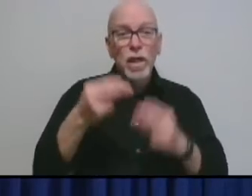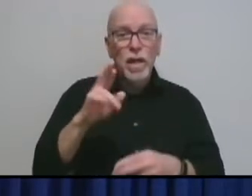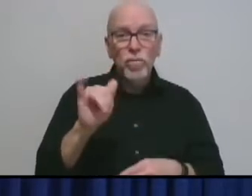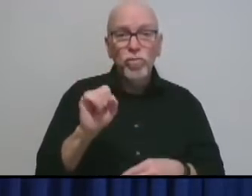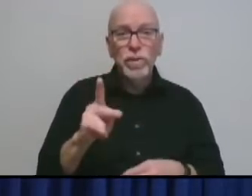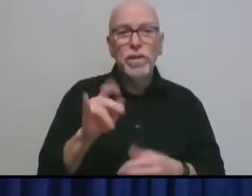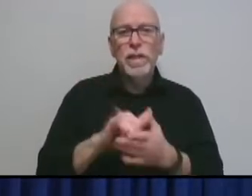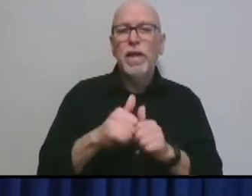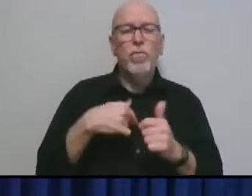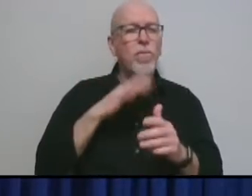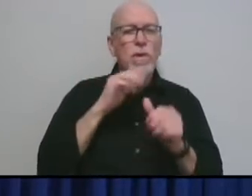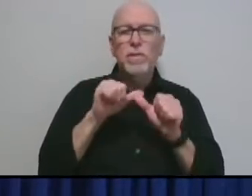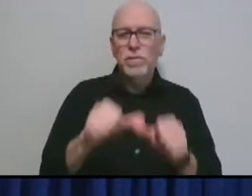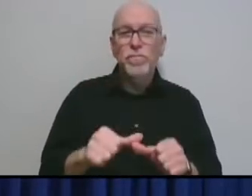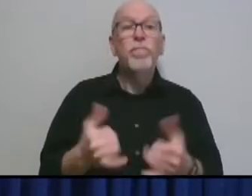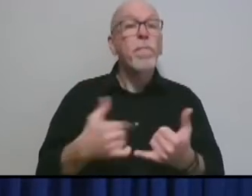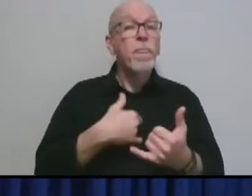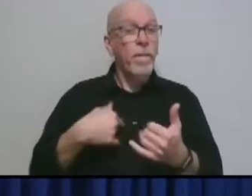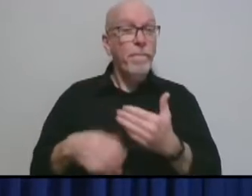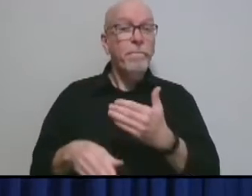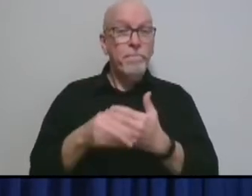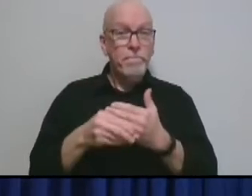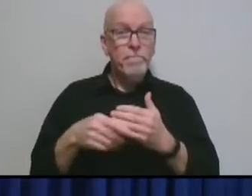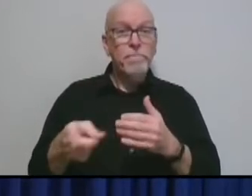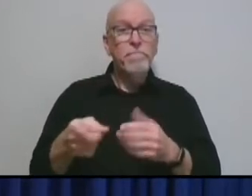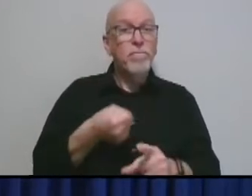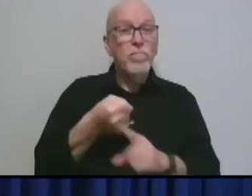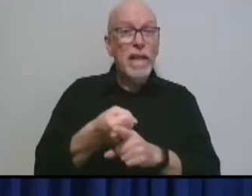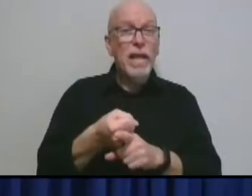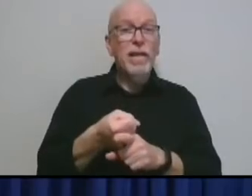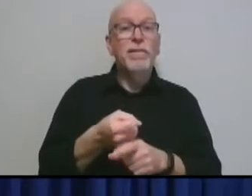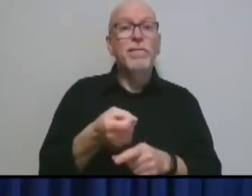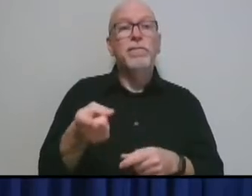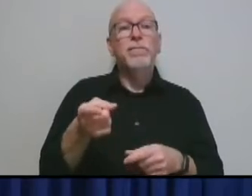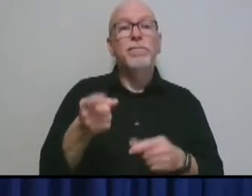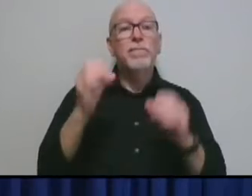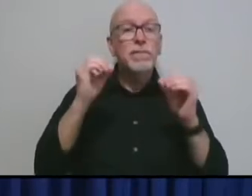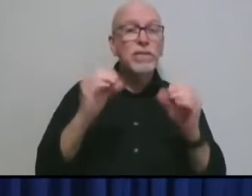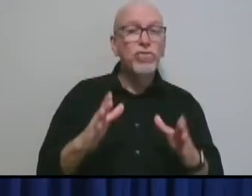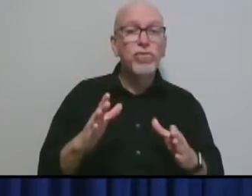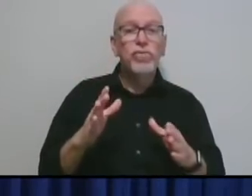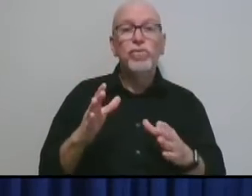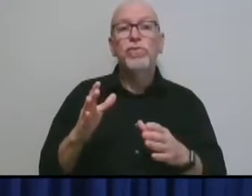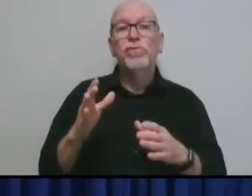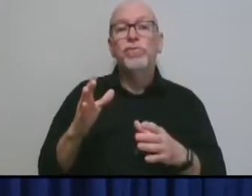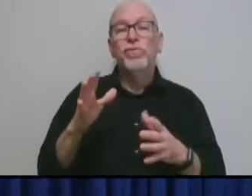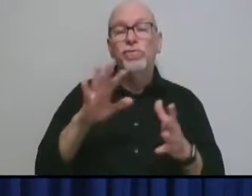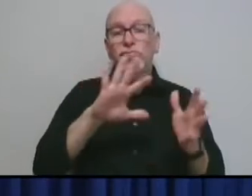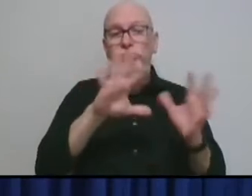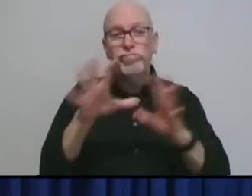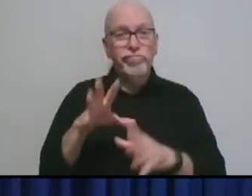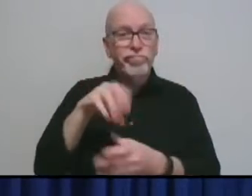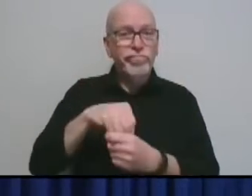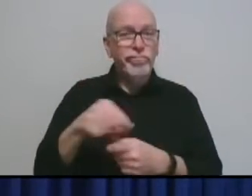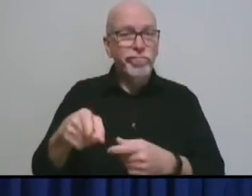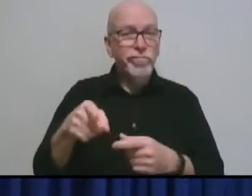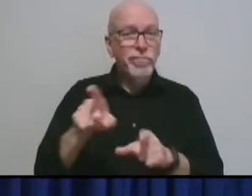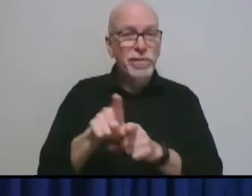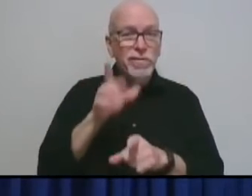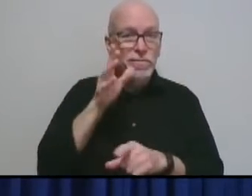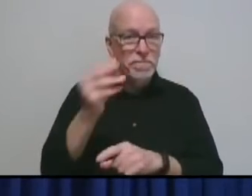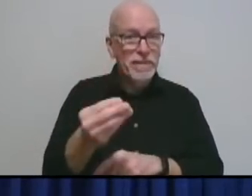the way we'll continue. Now, we've added in the impact of teachers into the equation as we get to Monday